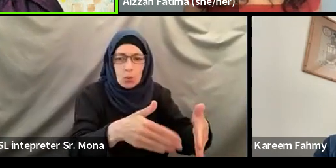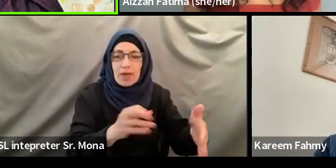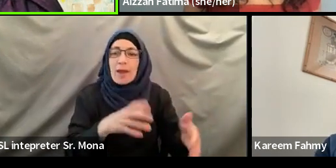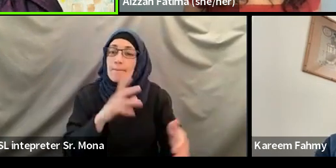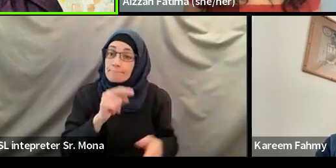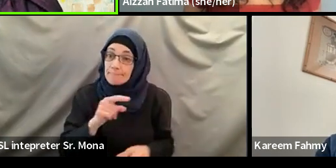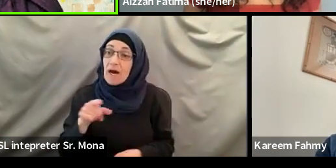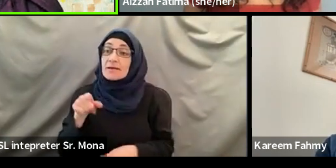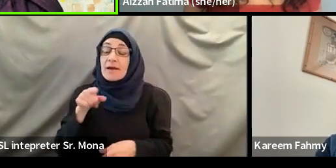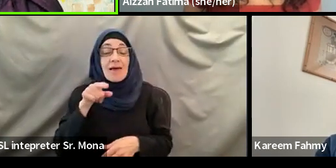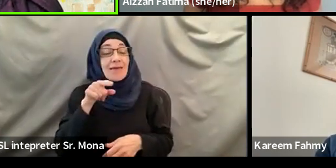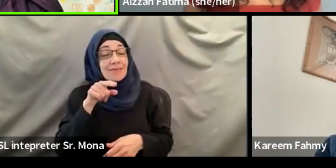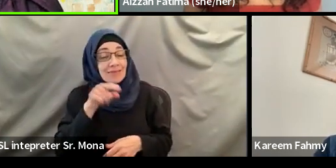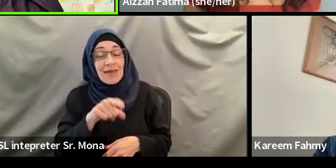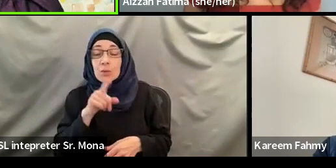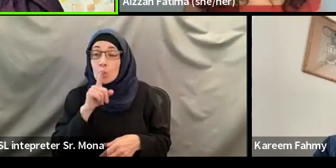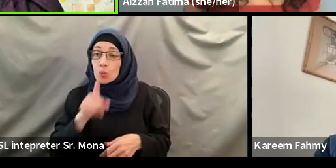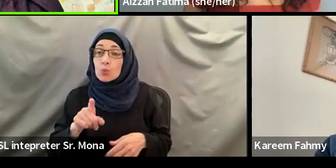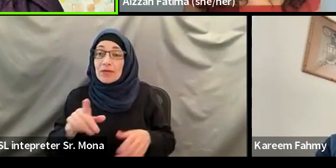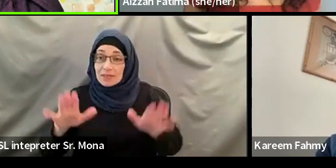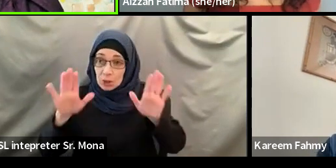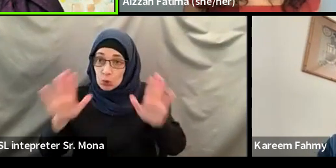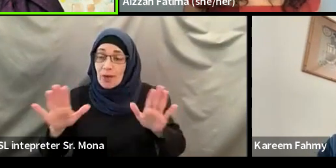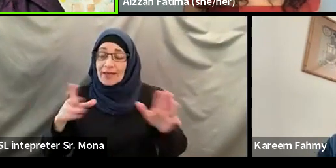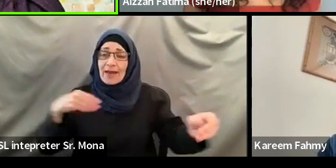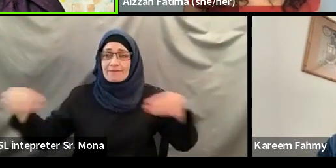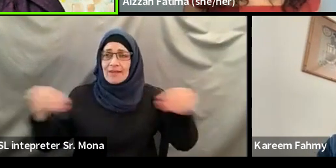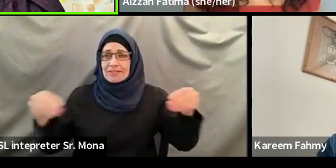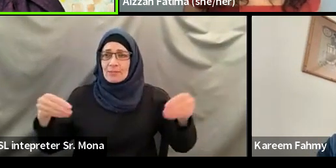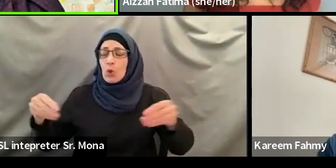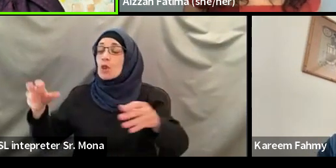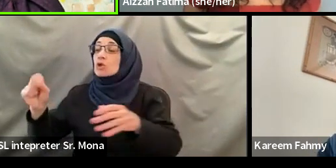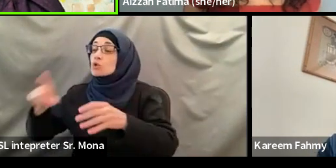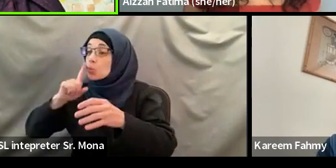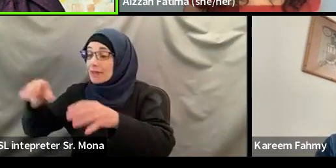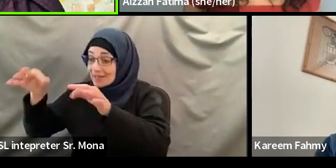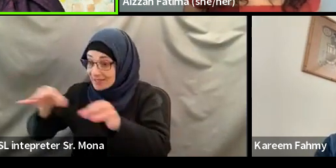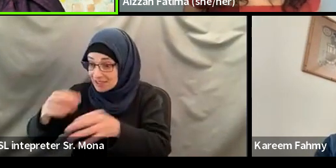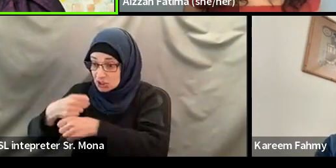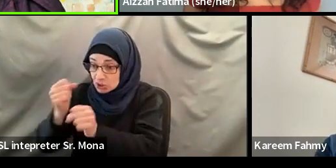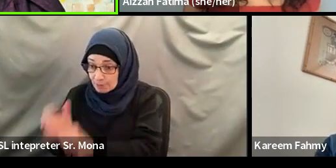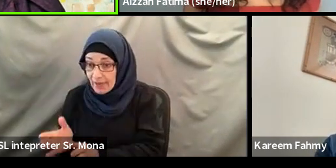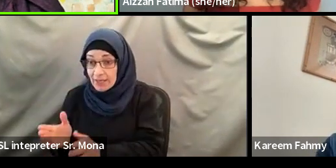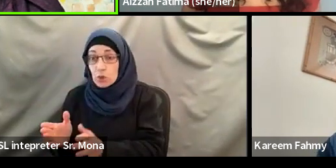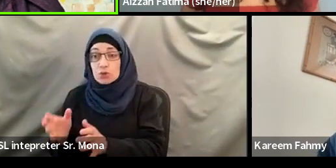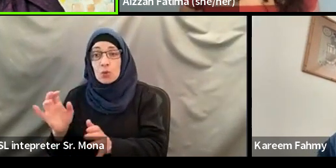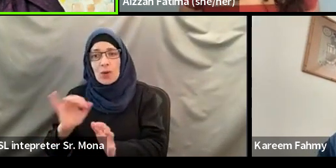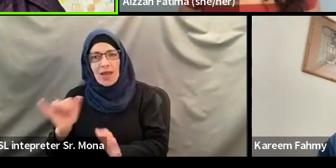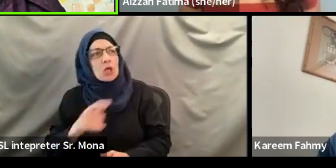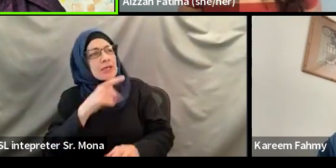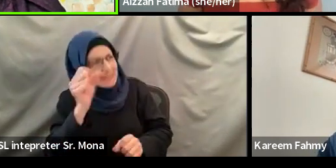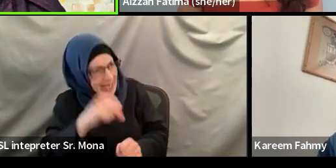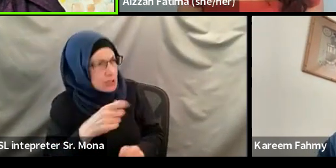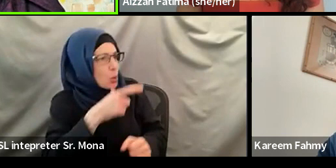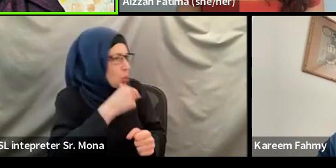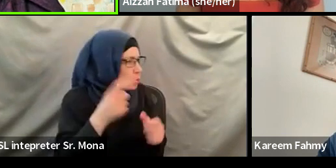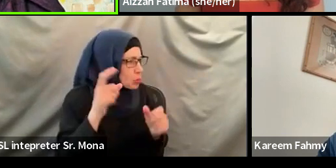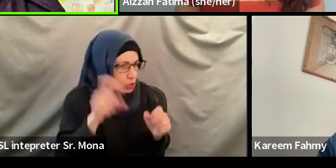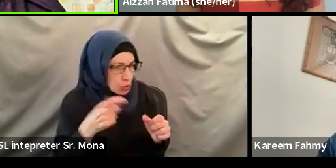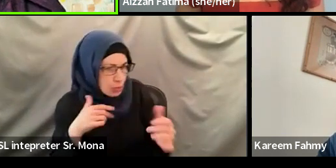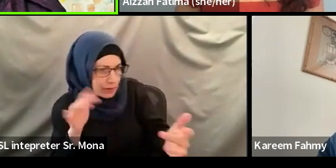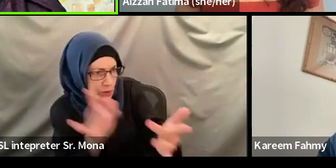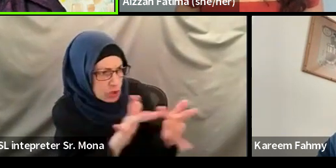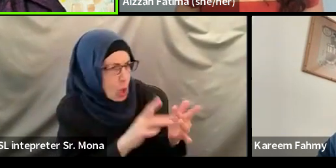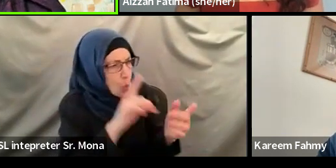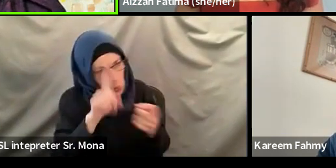were really, really great and flexible. Like Hamad said, the decision makers were great about being like, yes, who do we need to reach out to? When do we